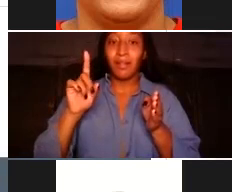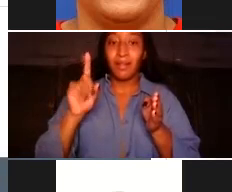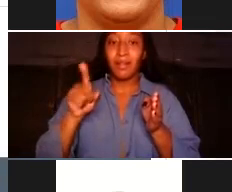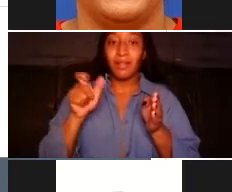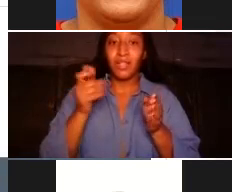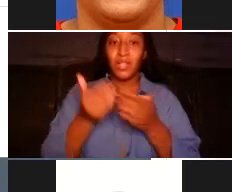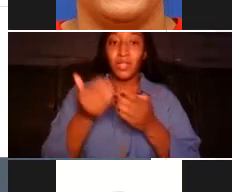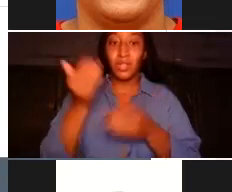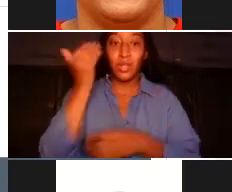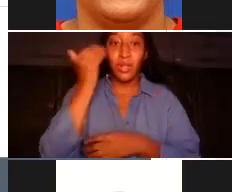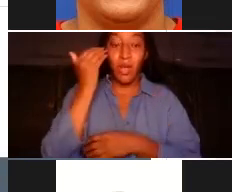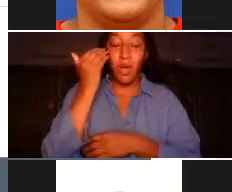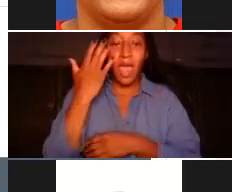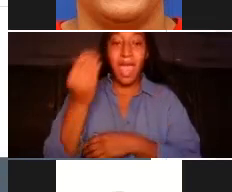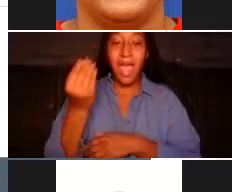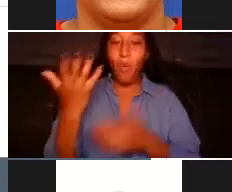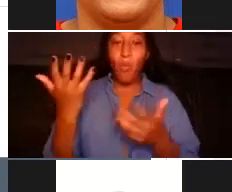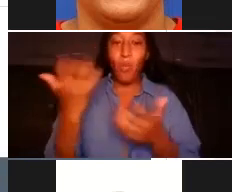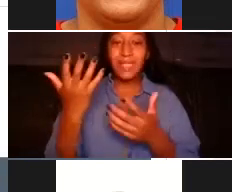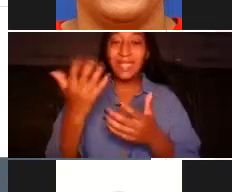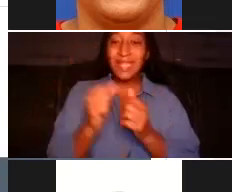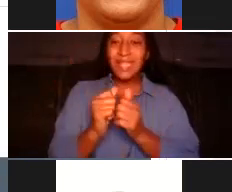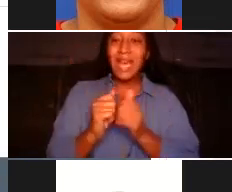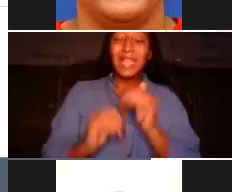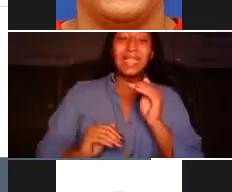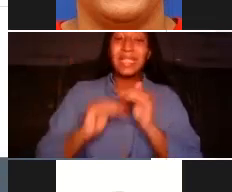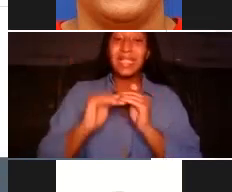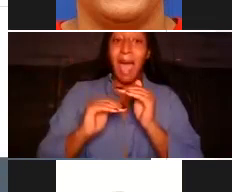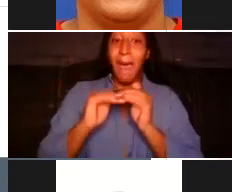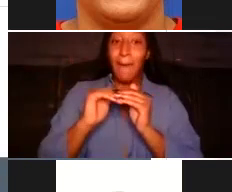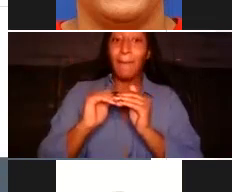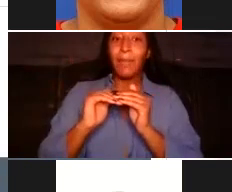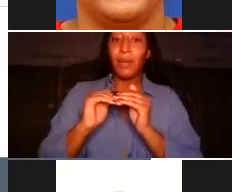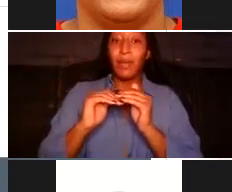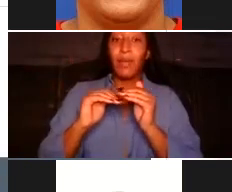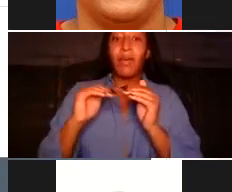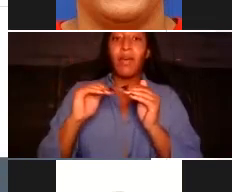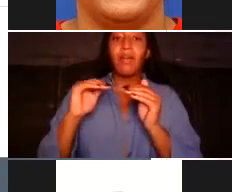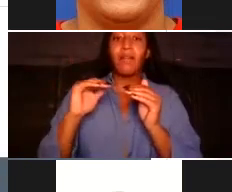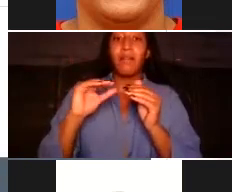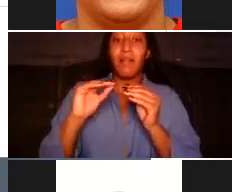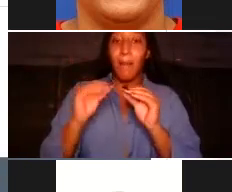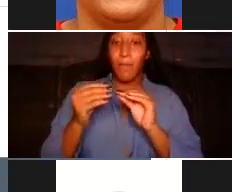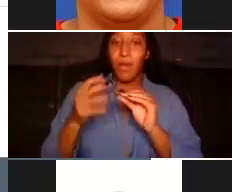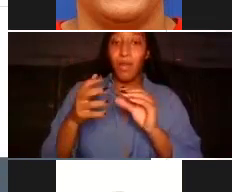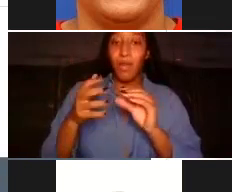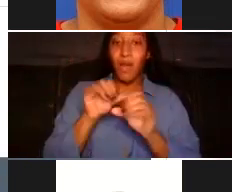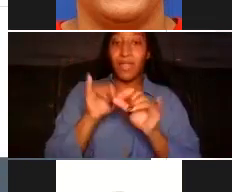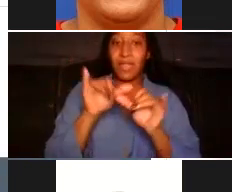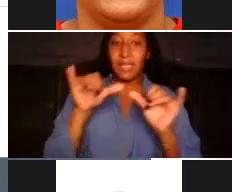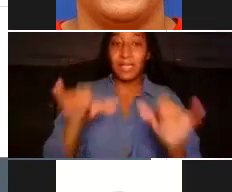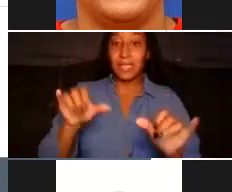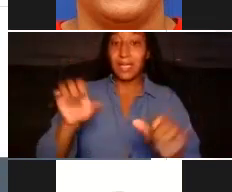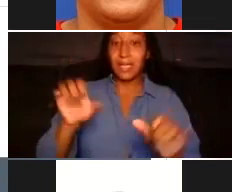in a system? That is called the amplitude. When we talk about waves, we'll see that the amplitude refers to the